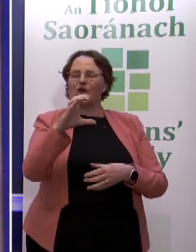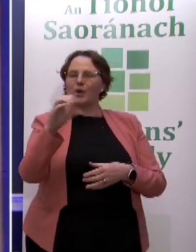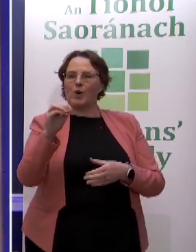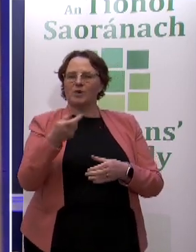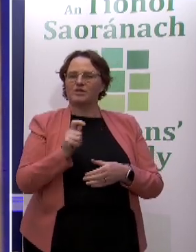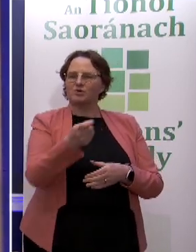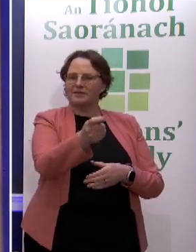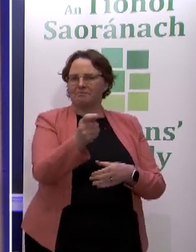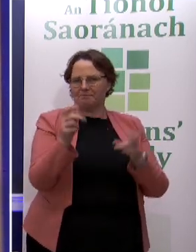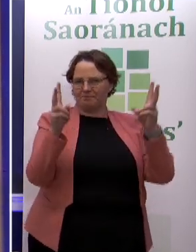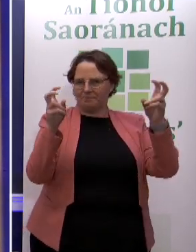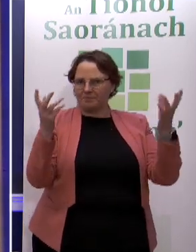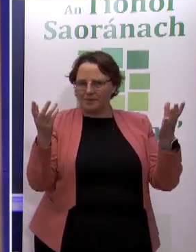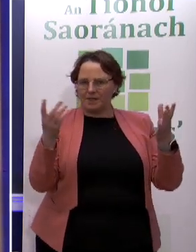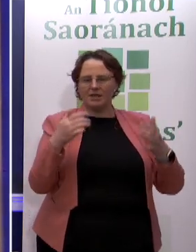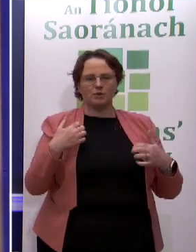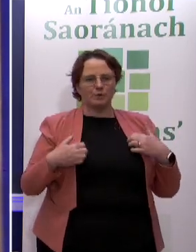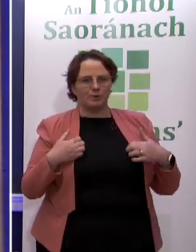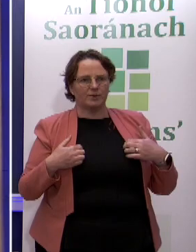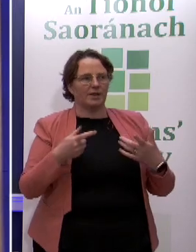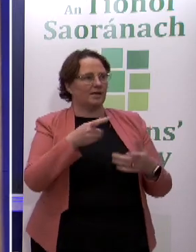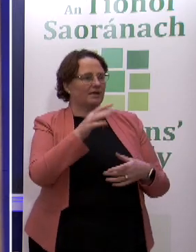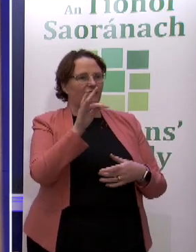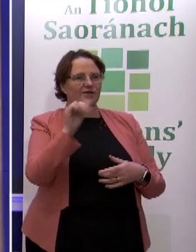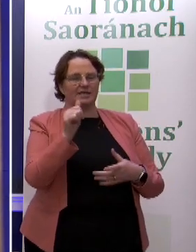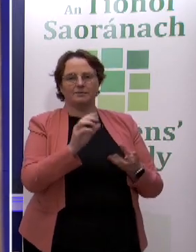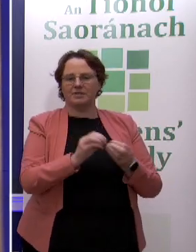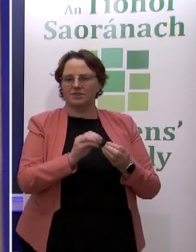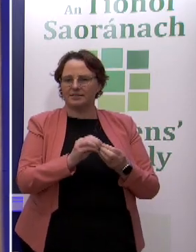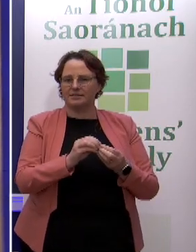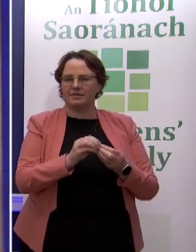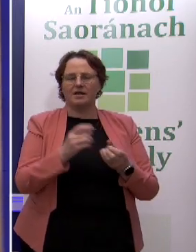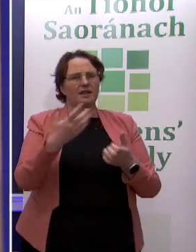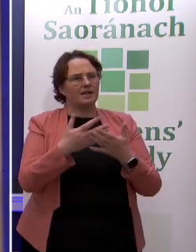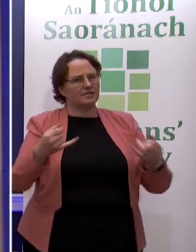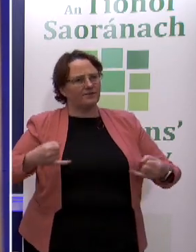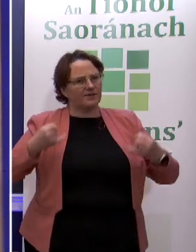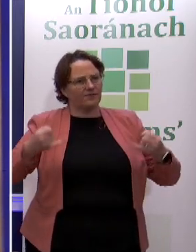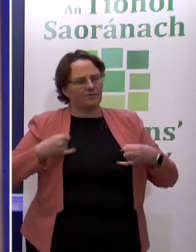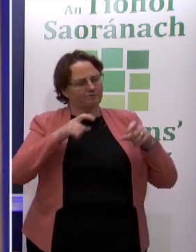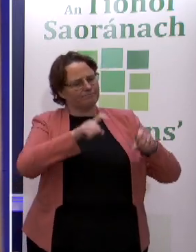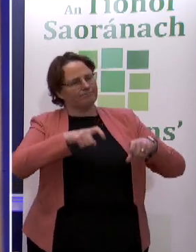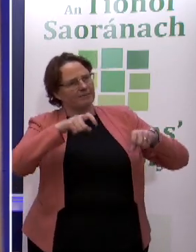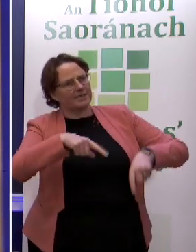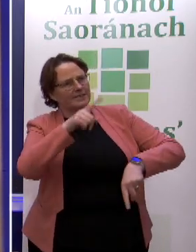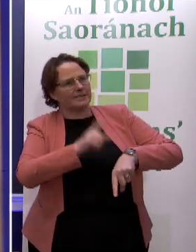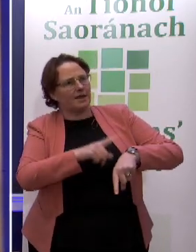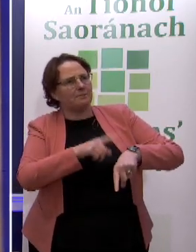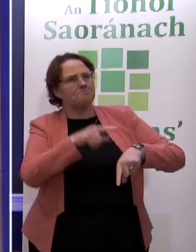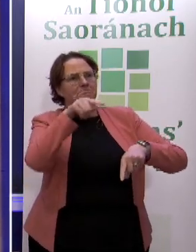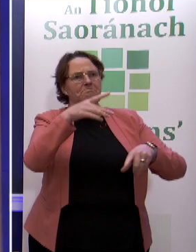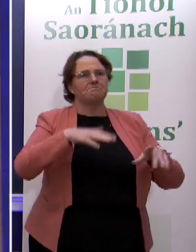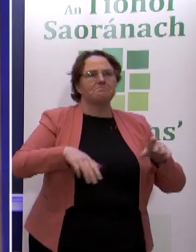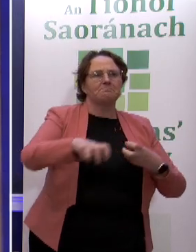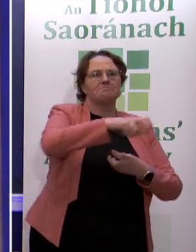moth enthusiasts that Ferdia mentioned. There's a lot of enjoyment that can be taken from spending time in nature